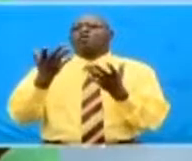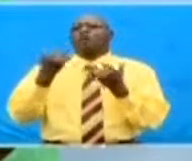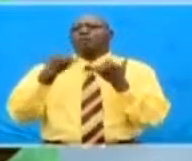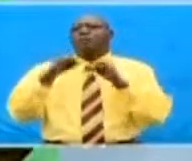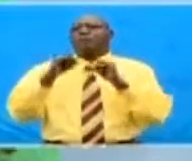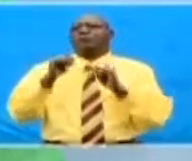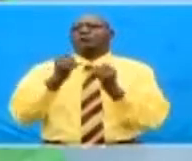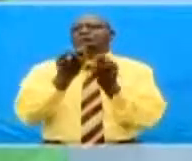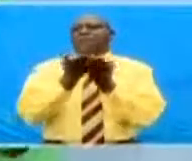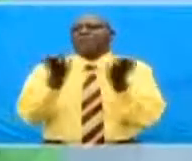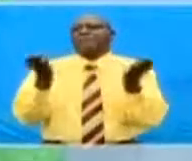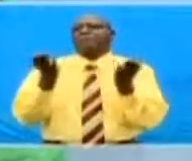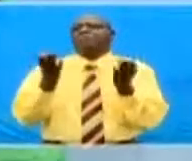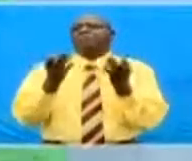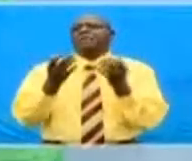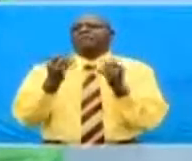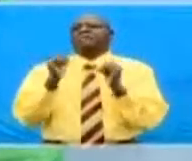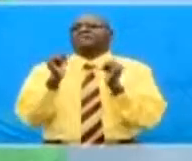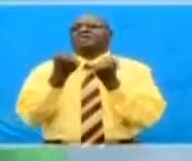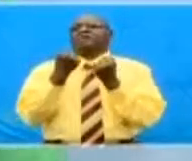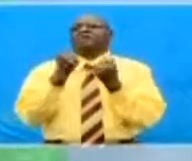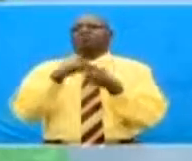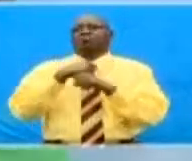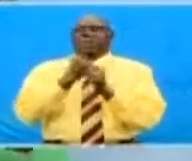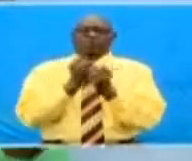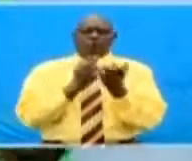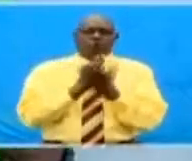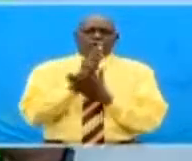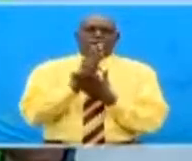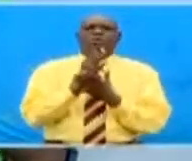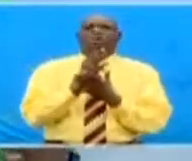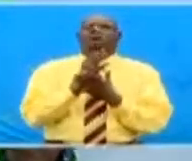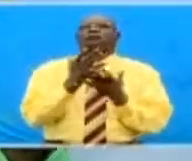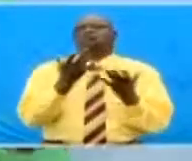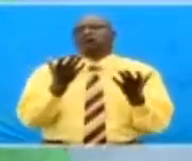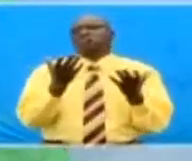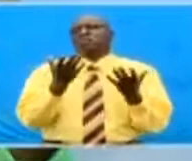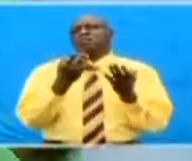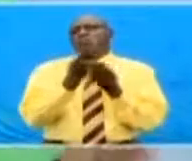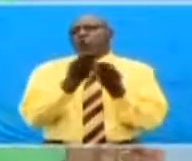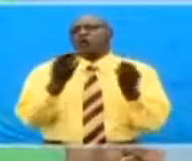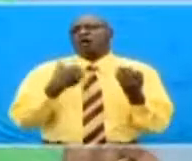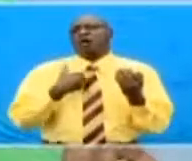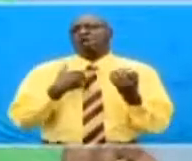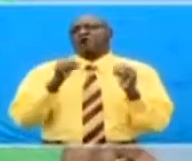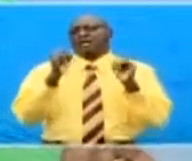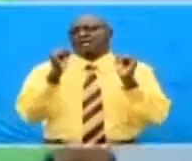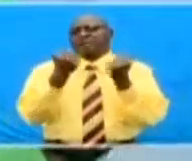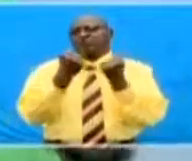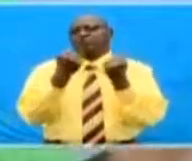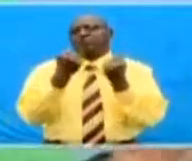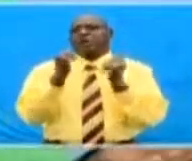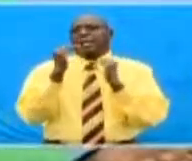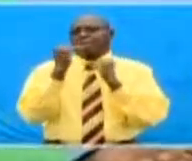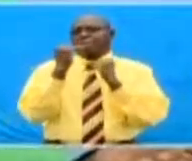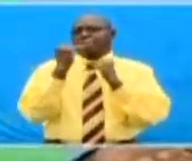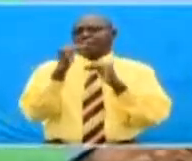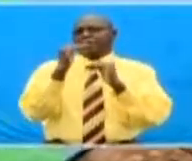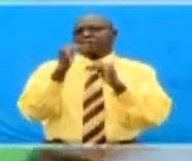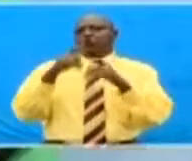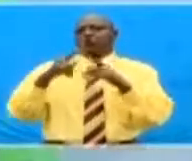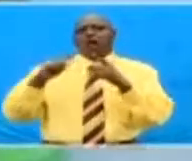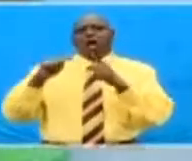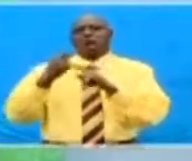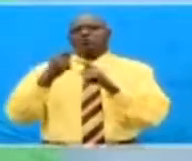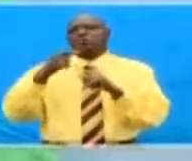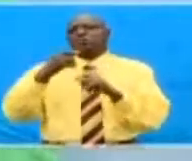safely to ensure that the product has safe residue limits that are not going to harm consumers or the environment.